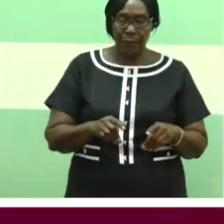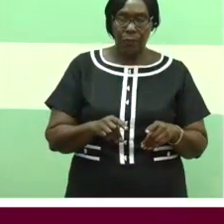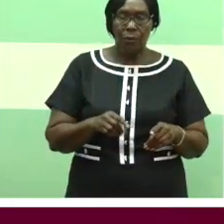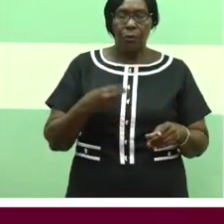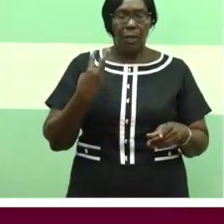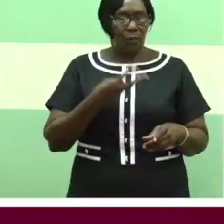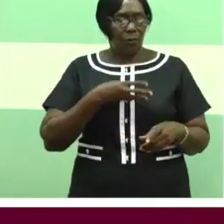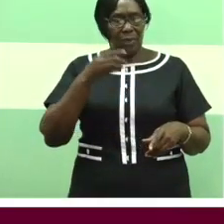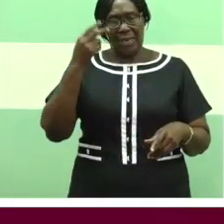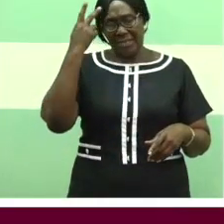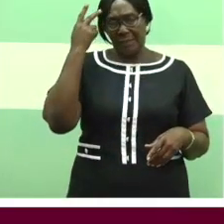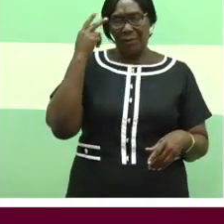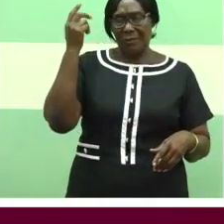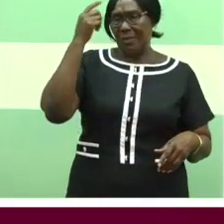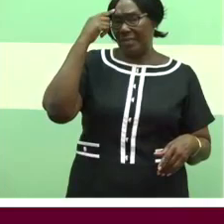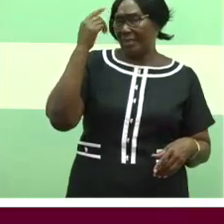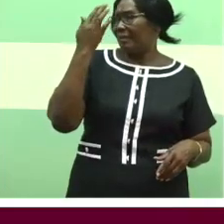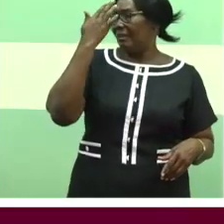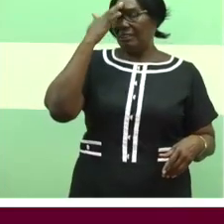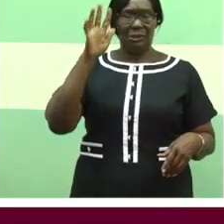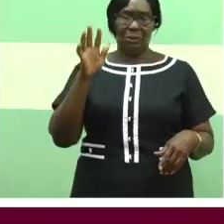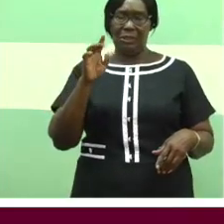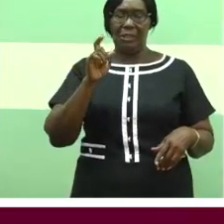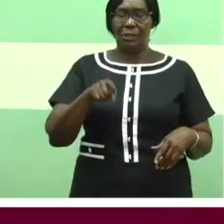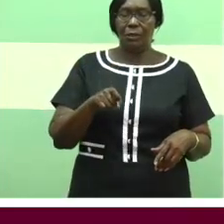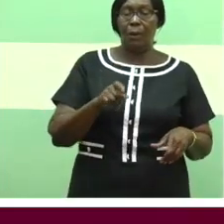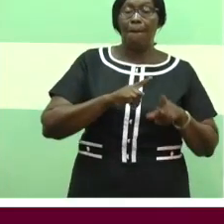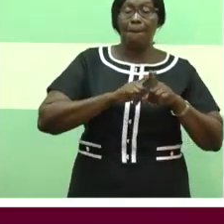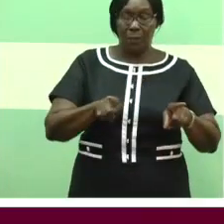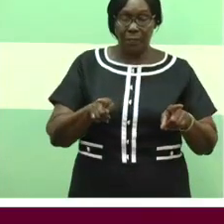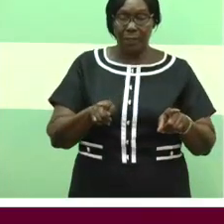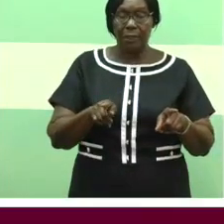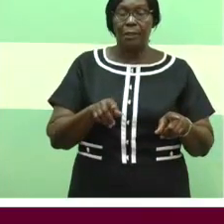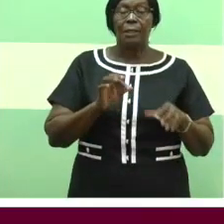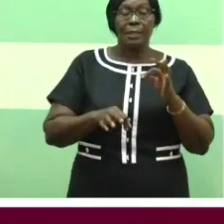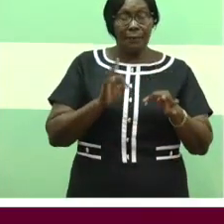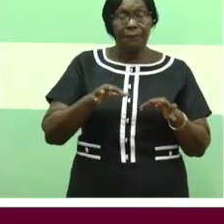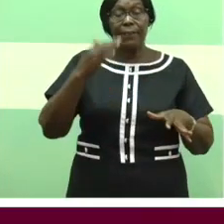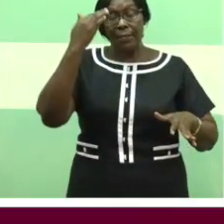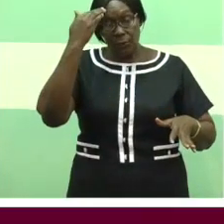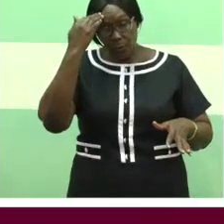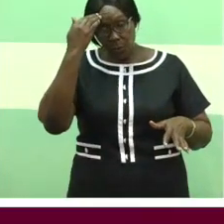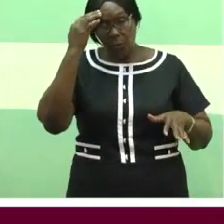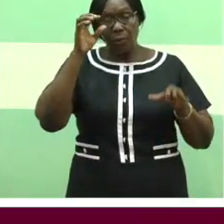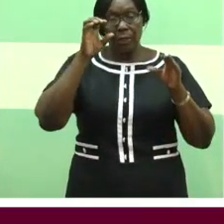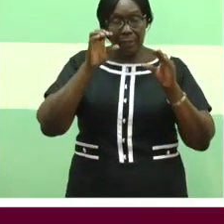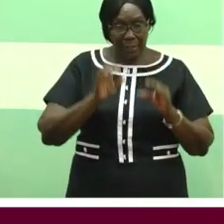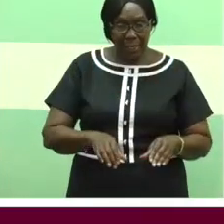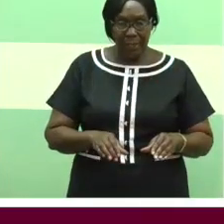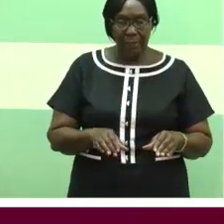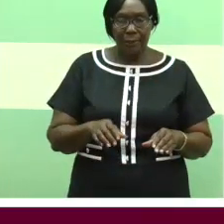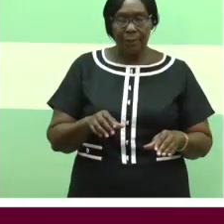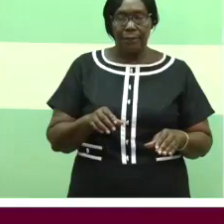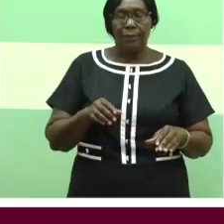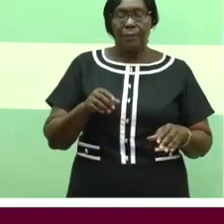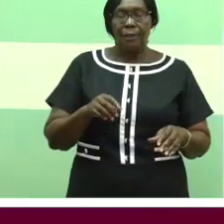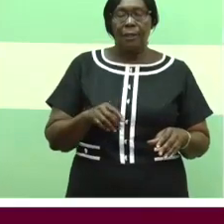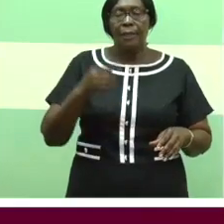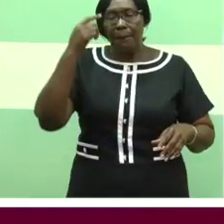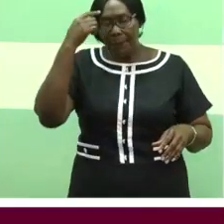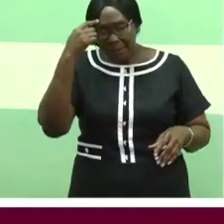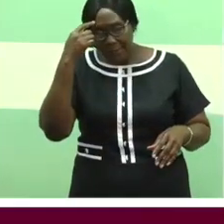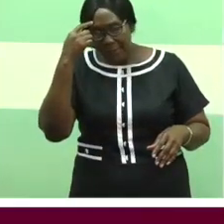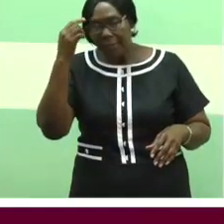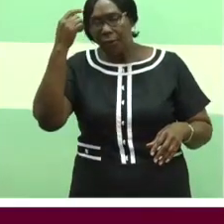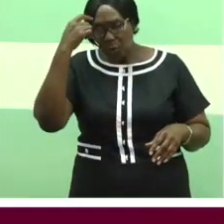know, and we may just be telling them do this or do that, but when they know, they can, the mindset is